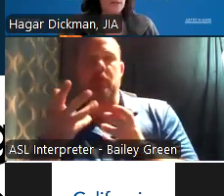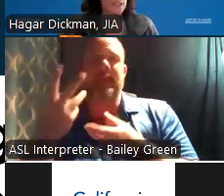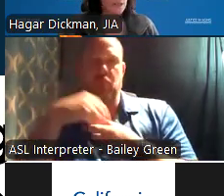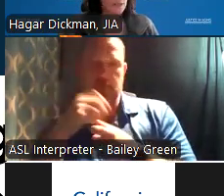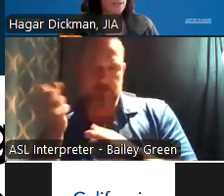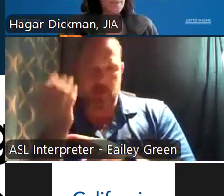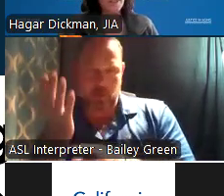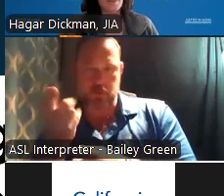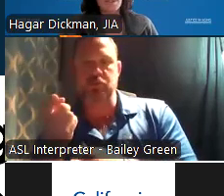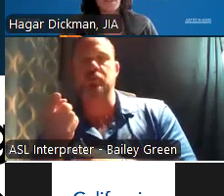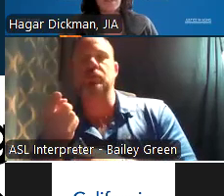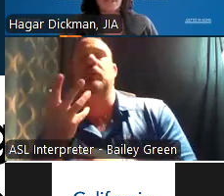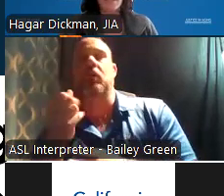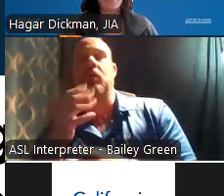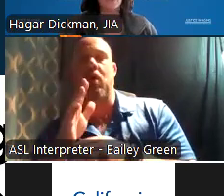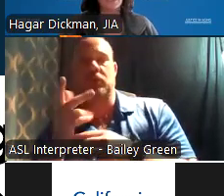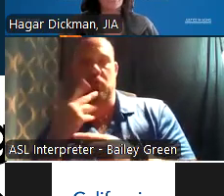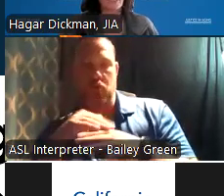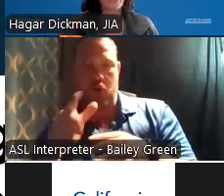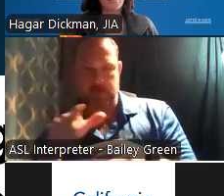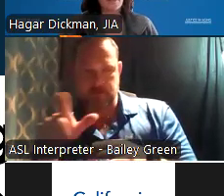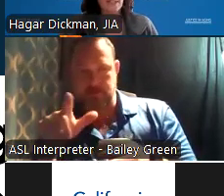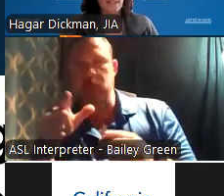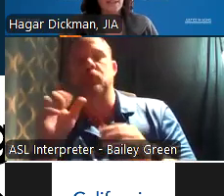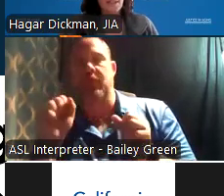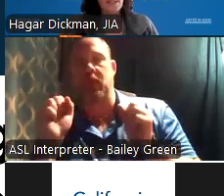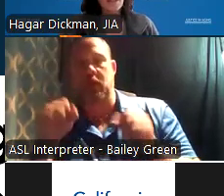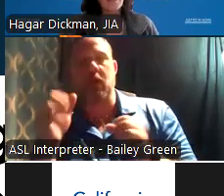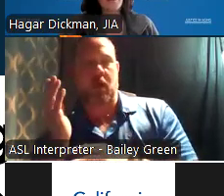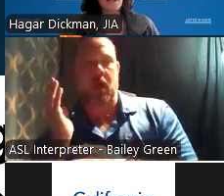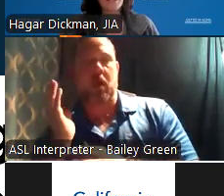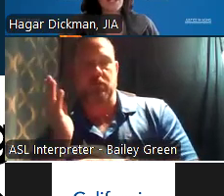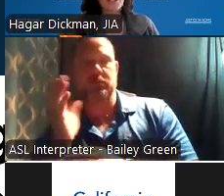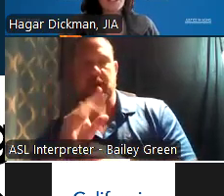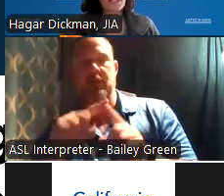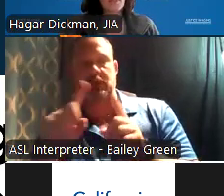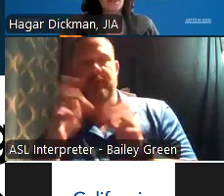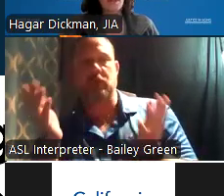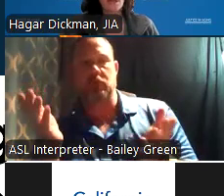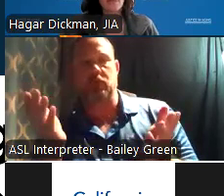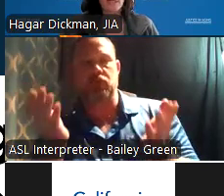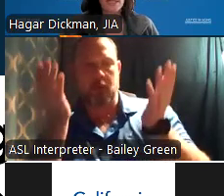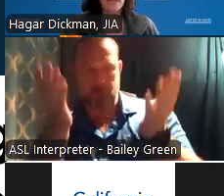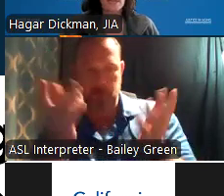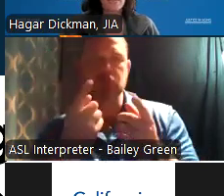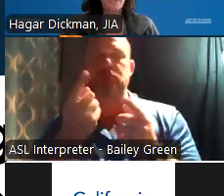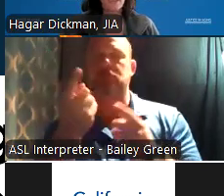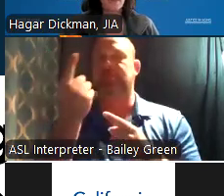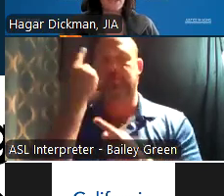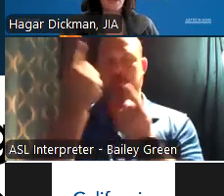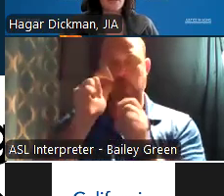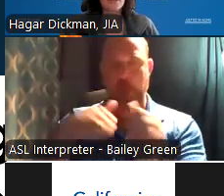to call in the HCBS subcommittee so that they can weigh in and present the different recommendations and explain the thought behind